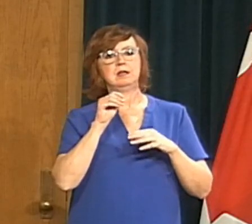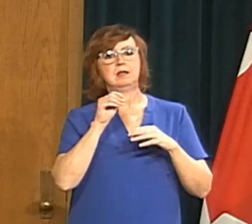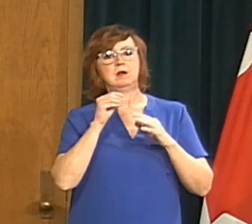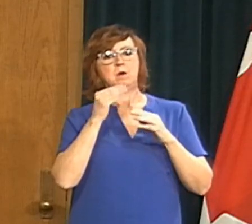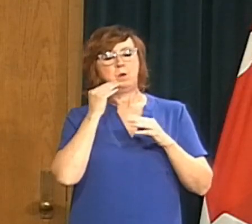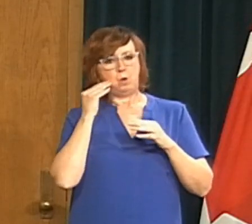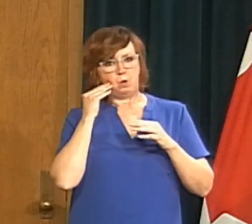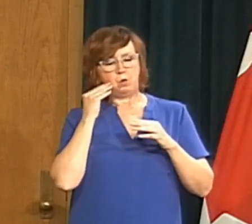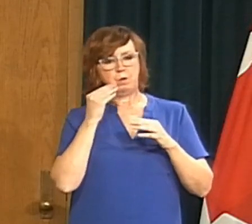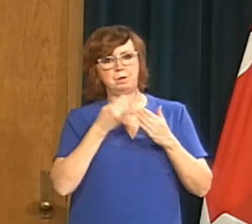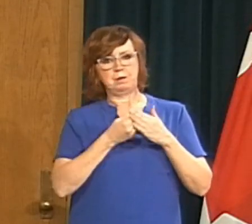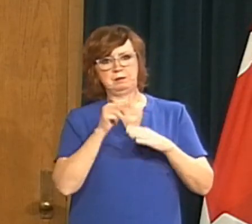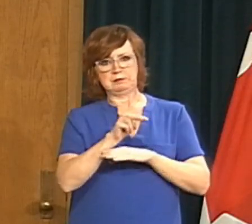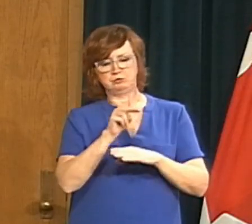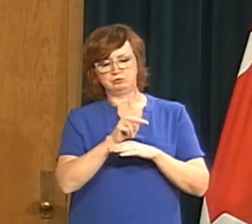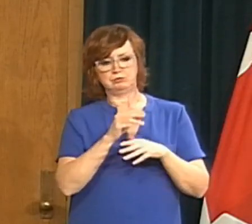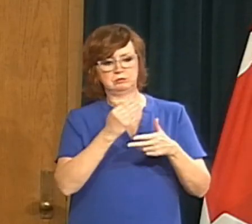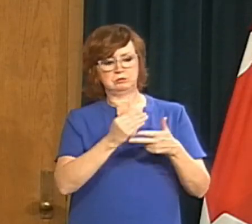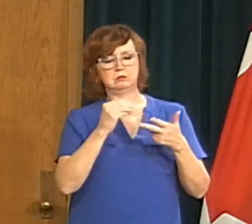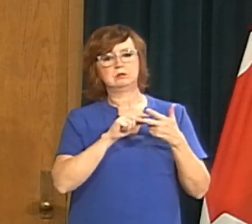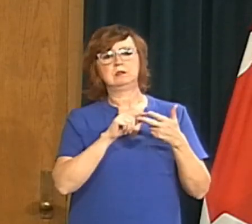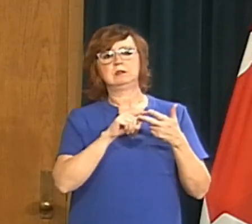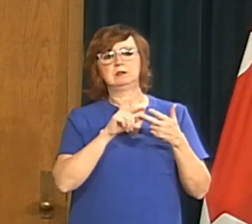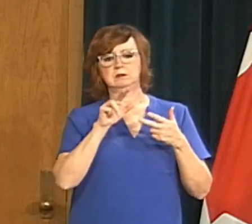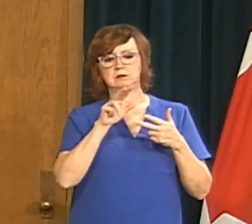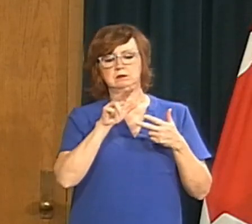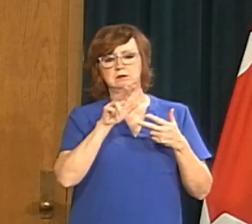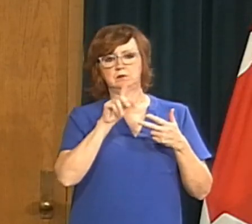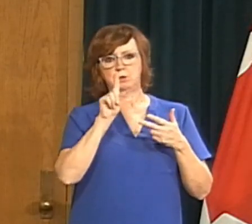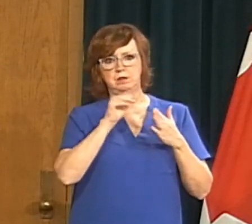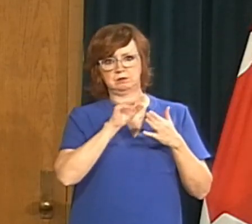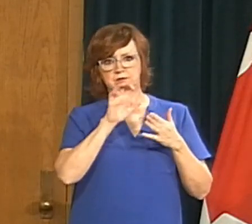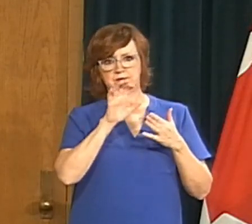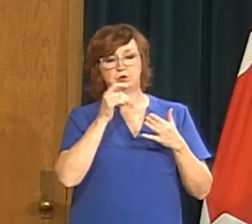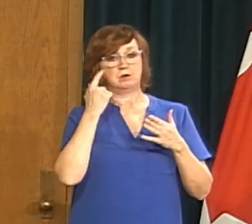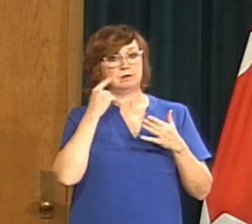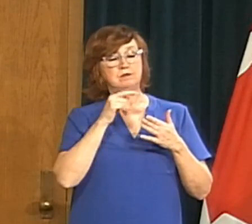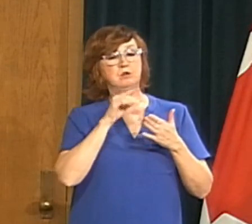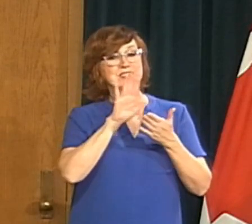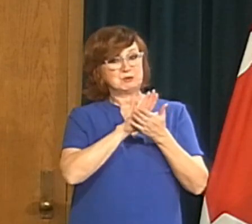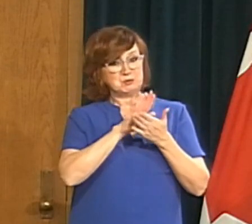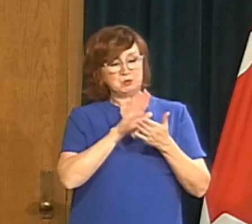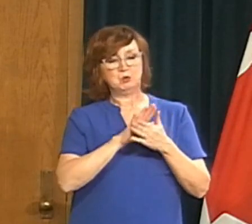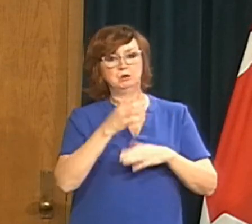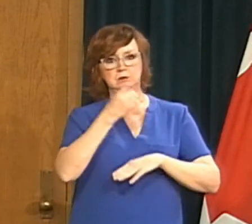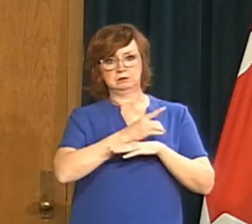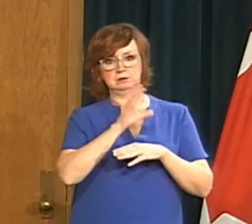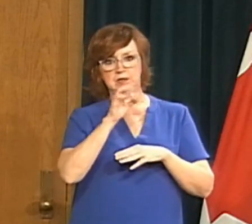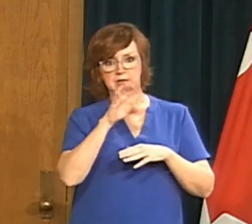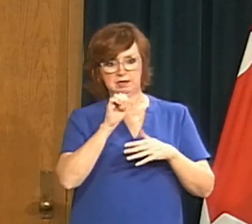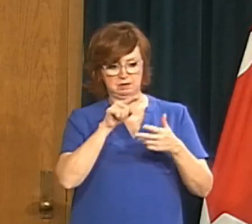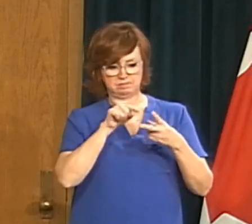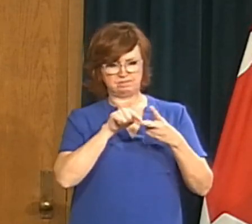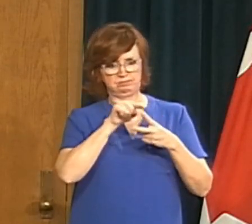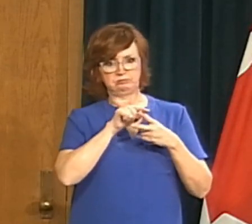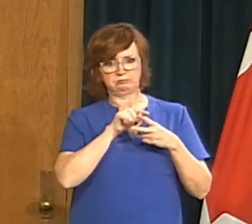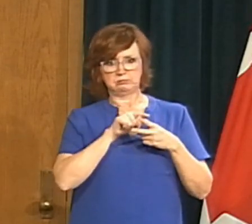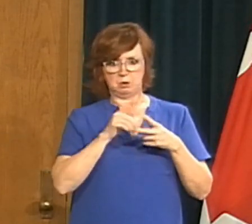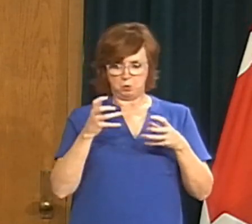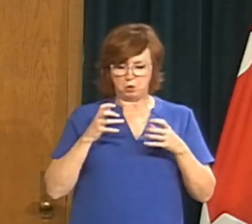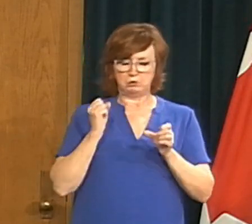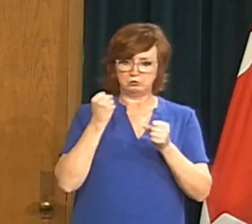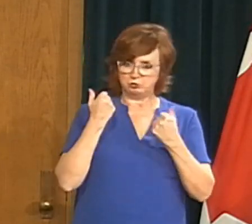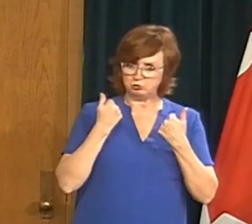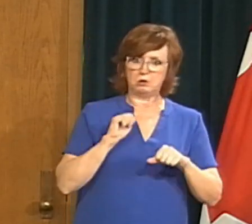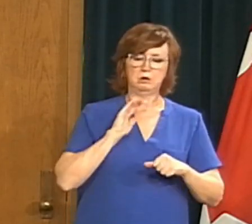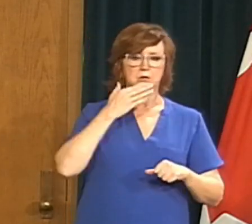1,500 spaces at our school-based daycares that we are making available, and trying to do what we can to ensure that families do have